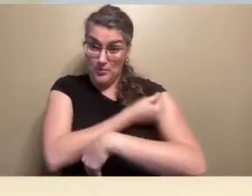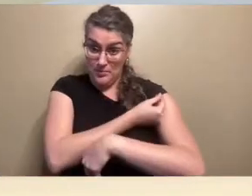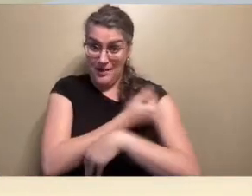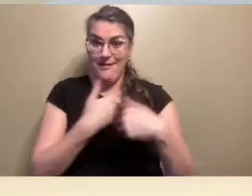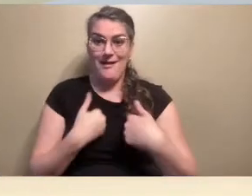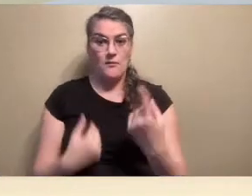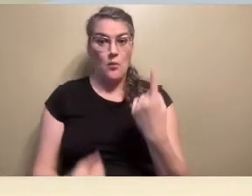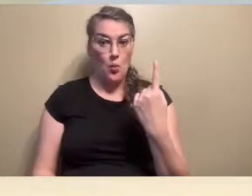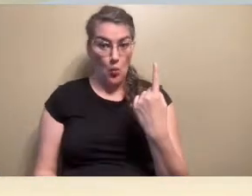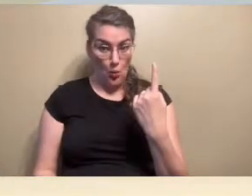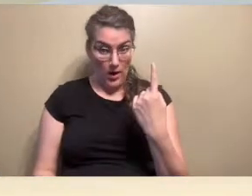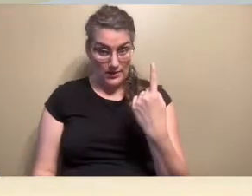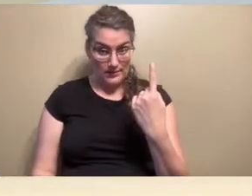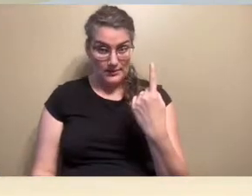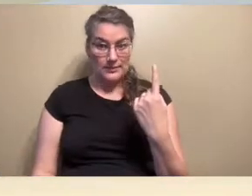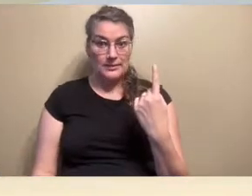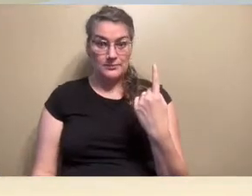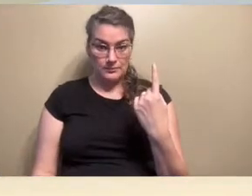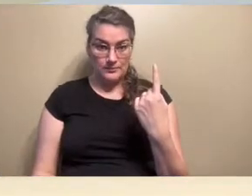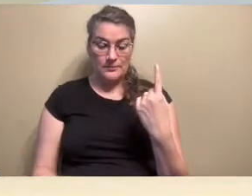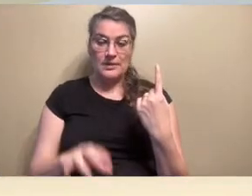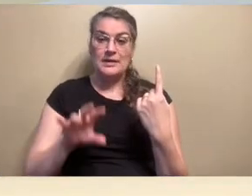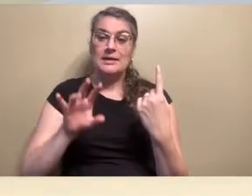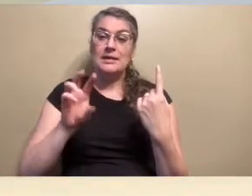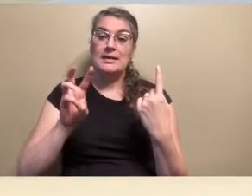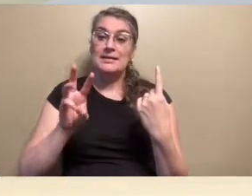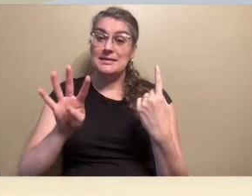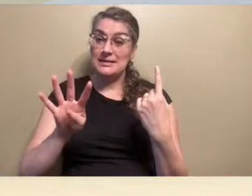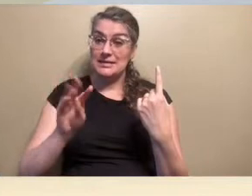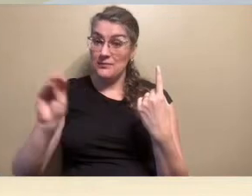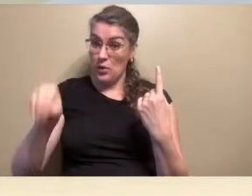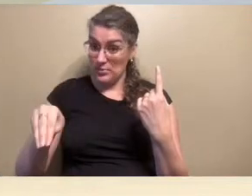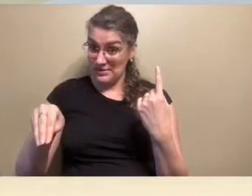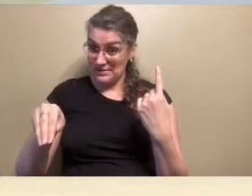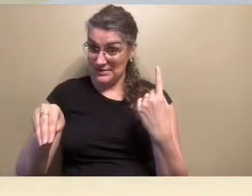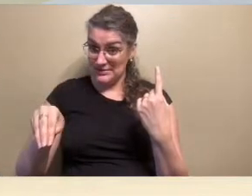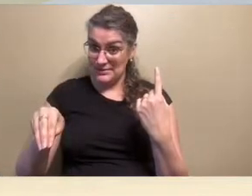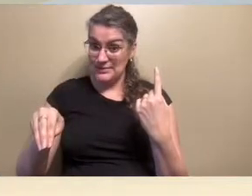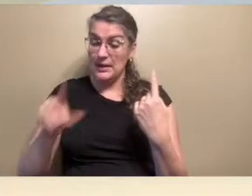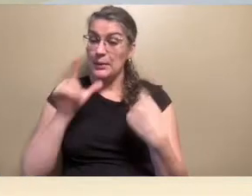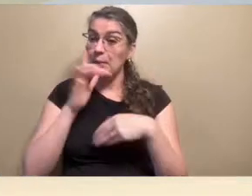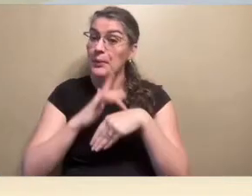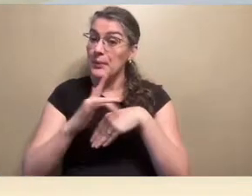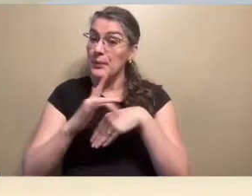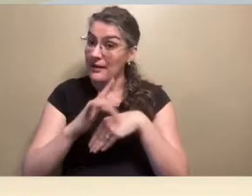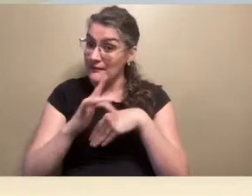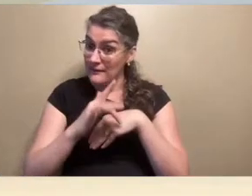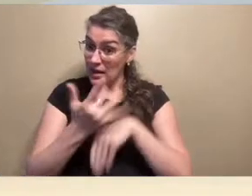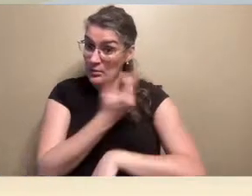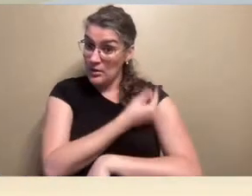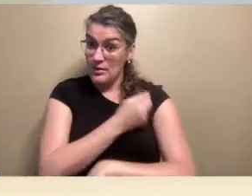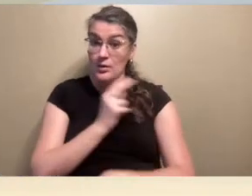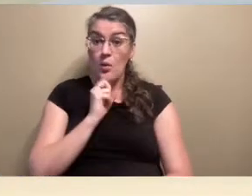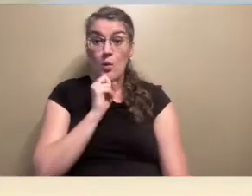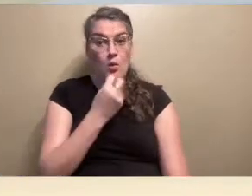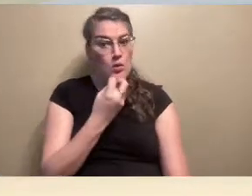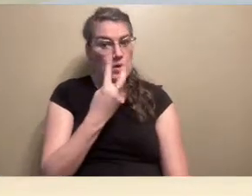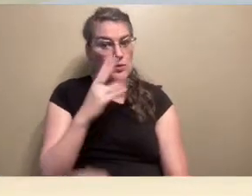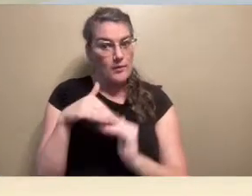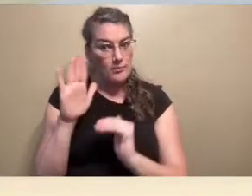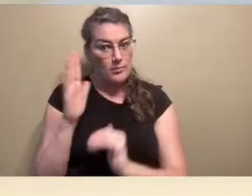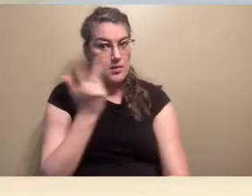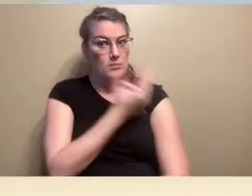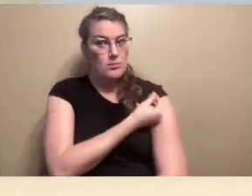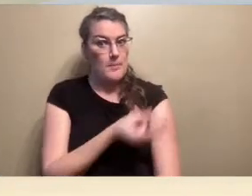dose of vaccine, and 64.6% of eligible island residents aged 12 and over have received 2